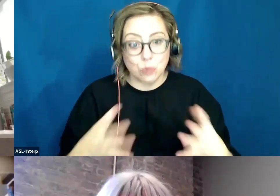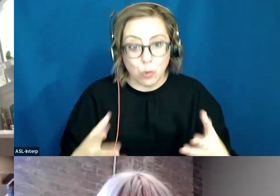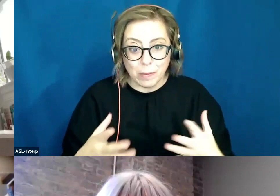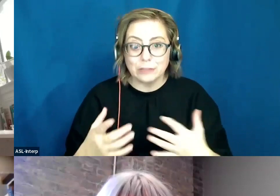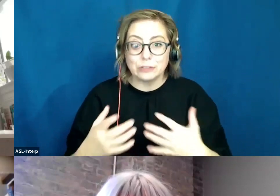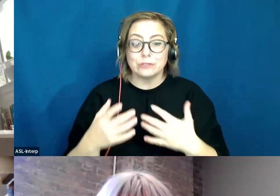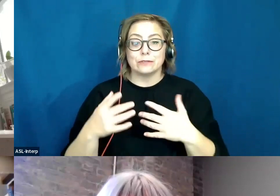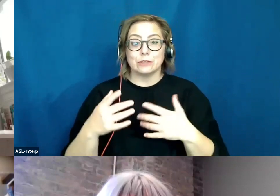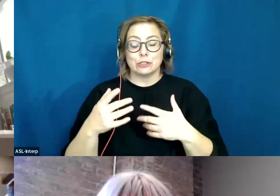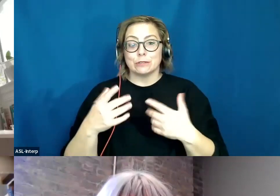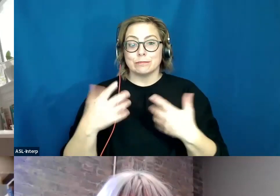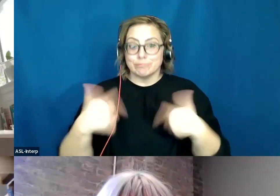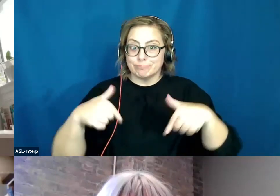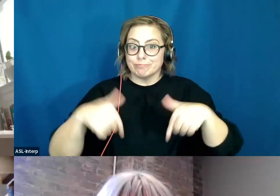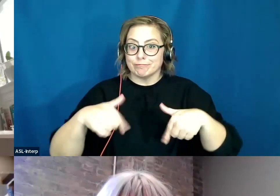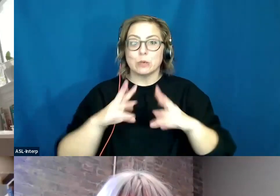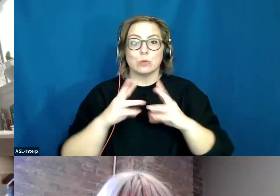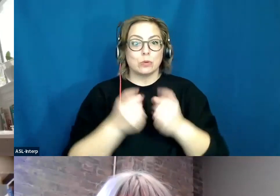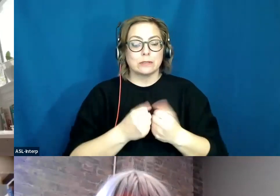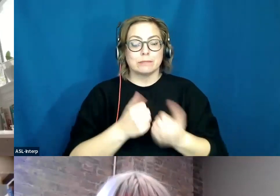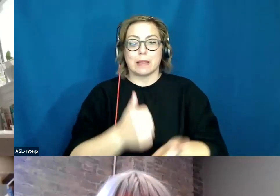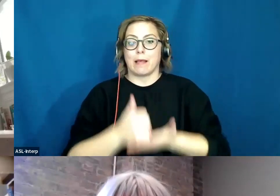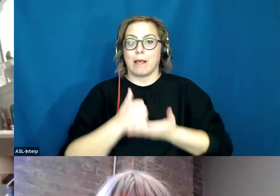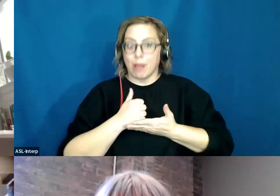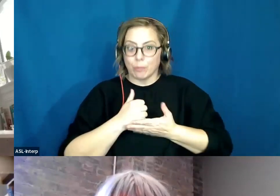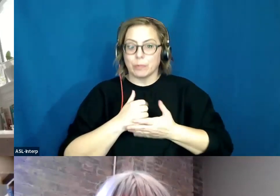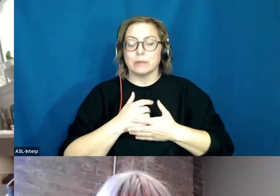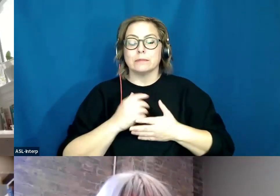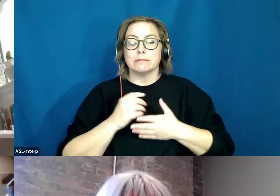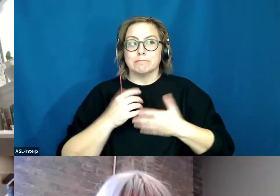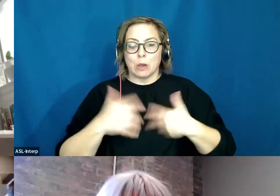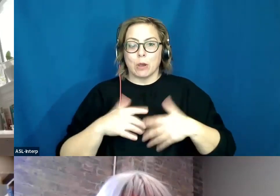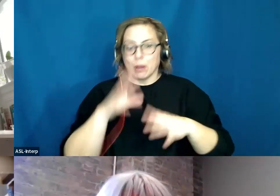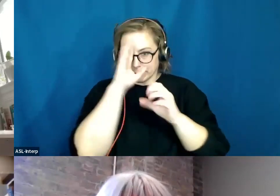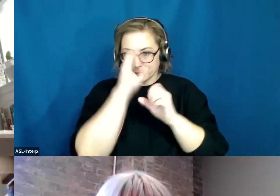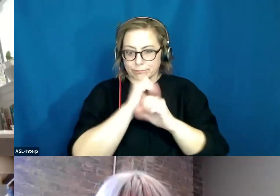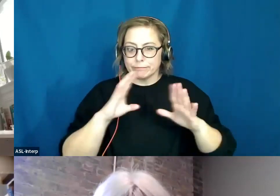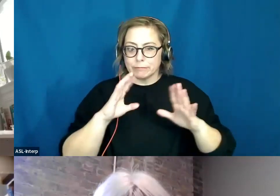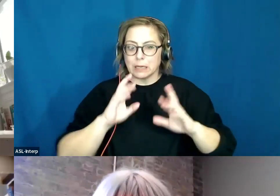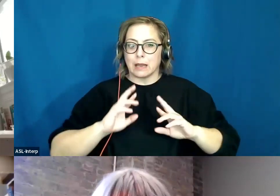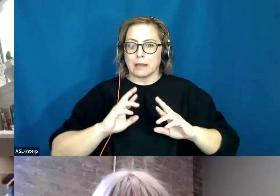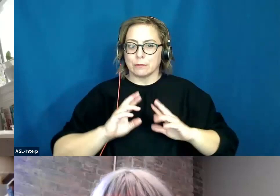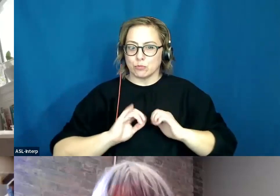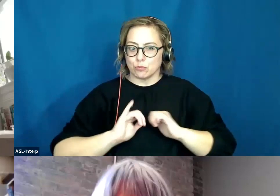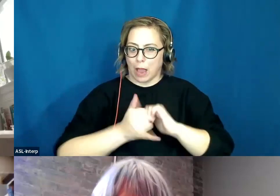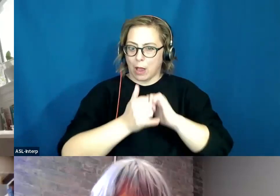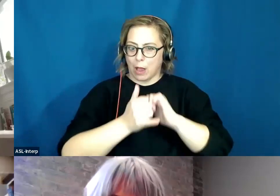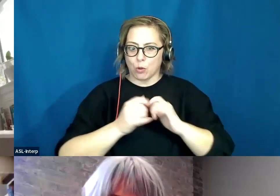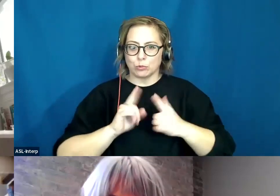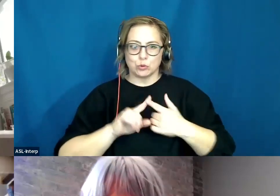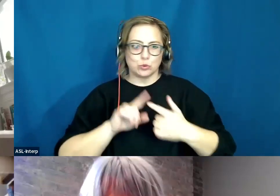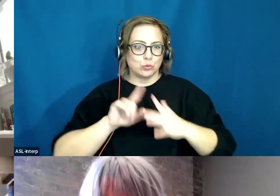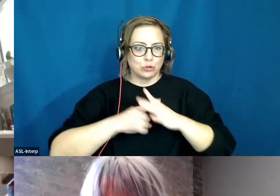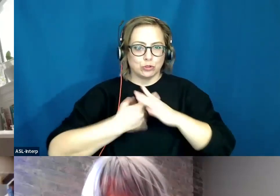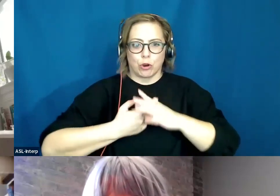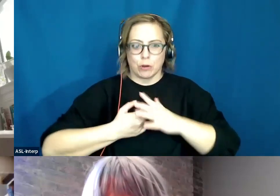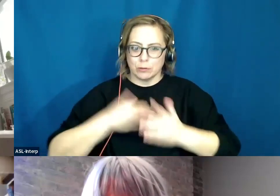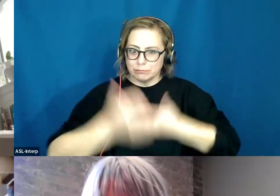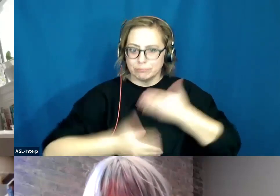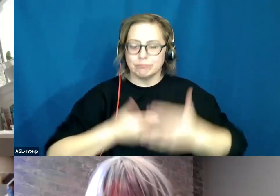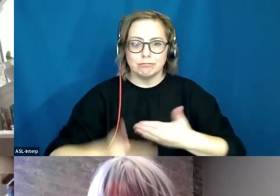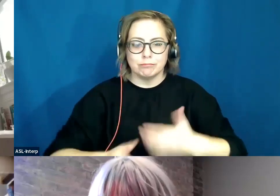for this. This was a great help giving me a place to get started here. Good for that, Morgan. That's